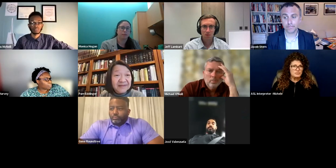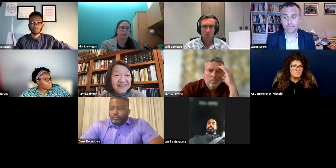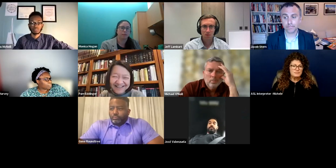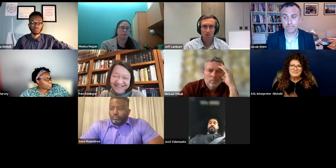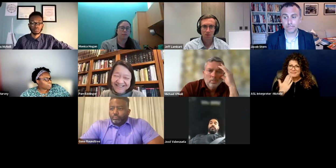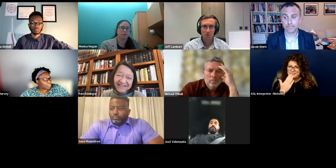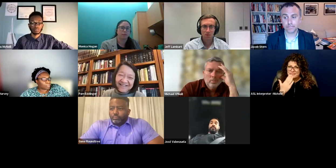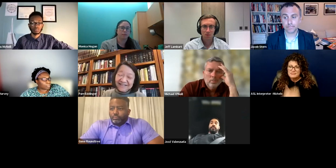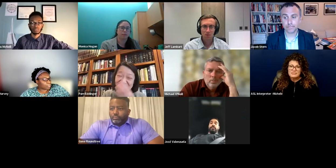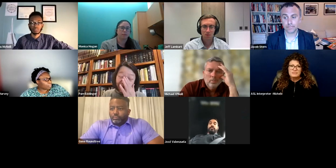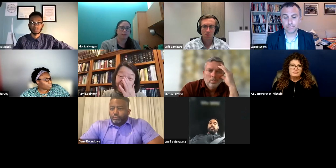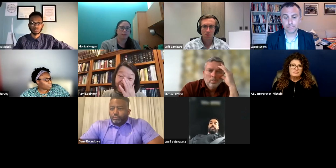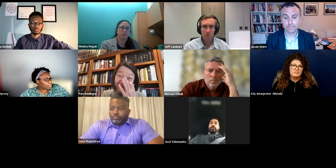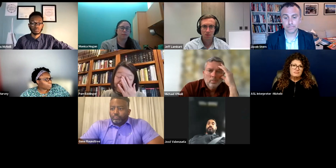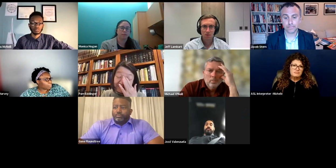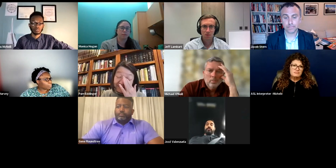Thanks.